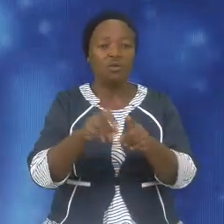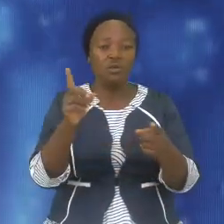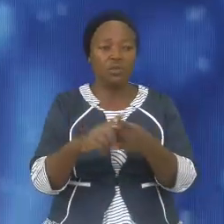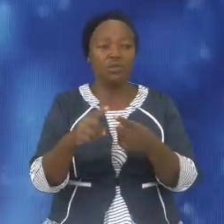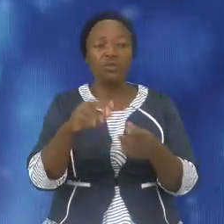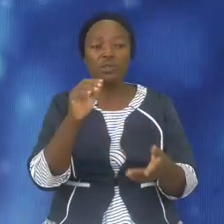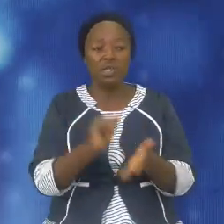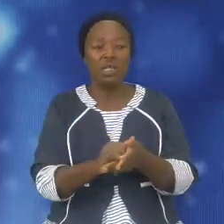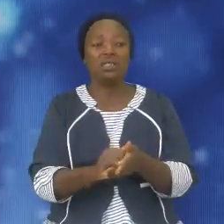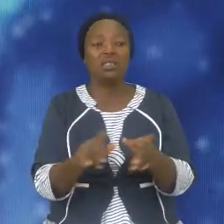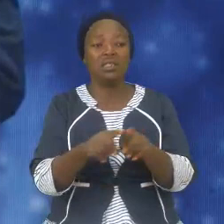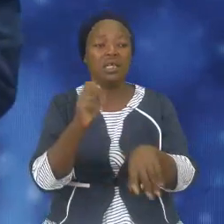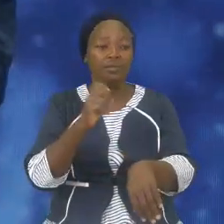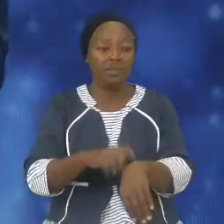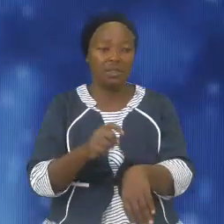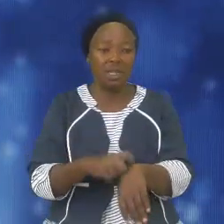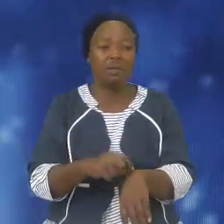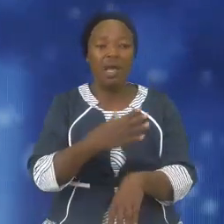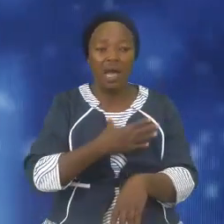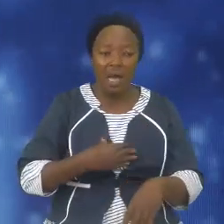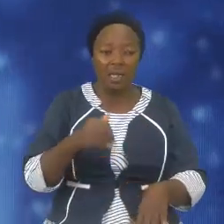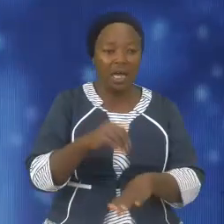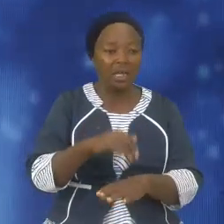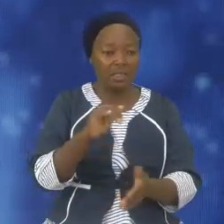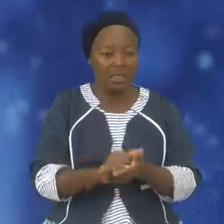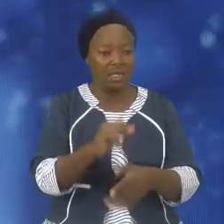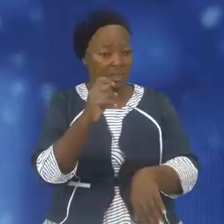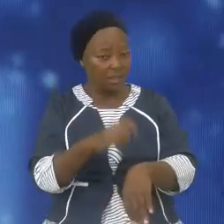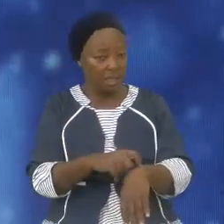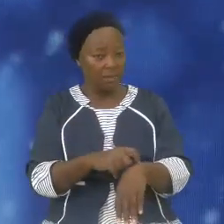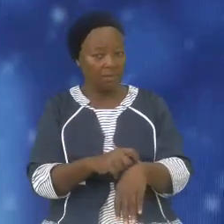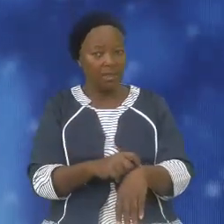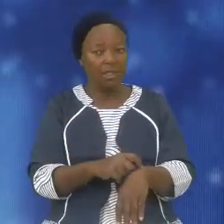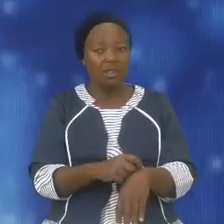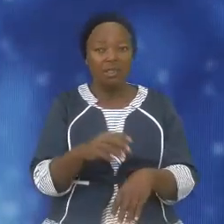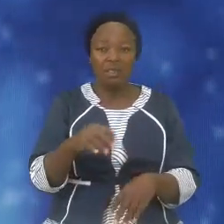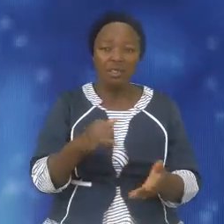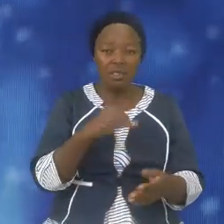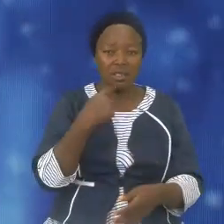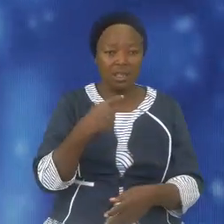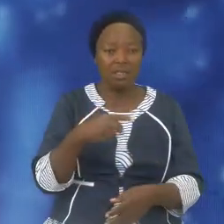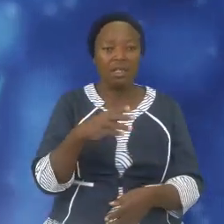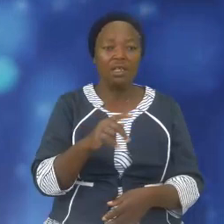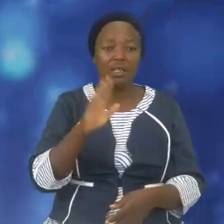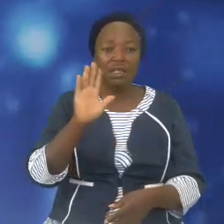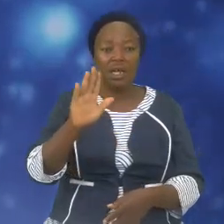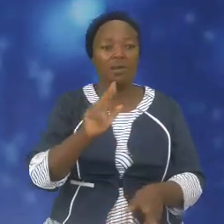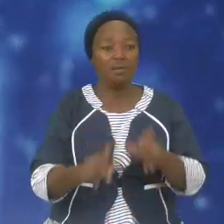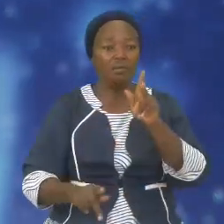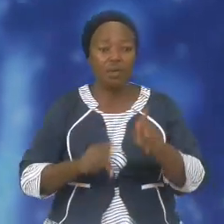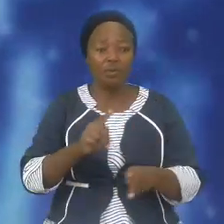same time. And at that time, it says, thy people shall